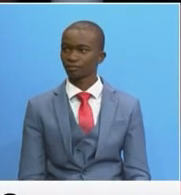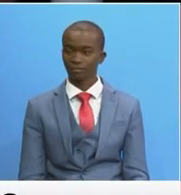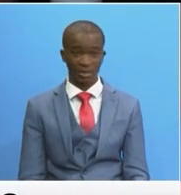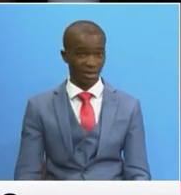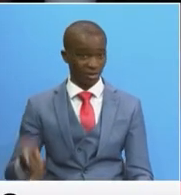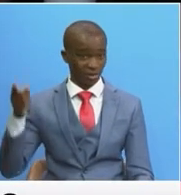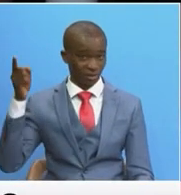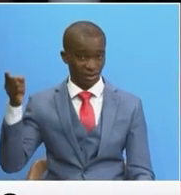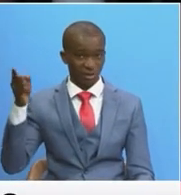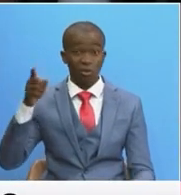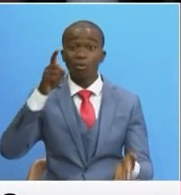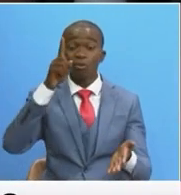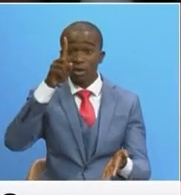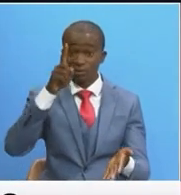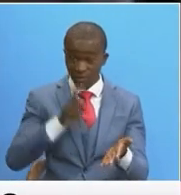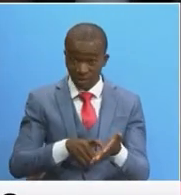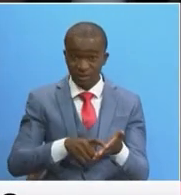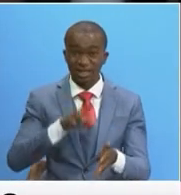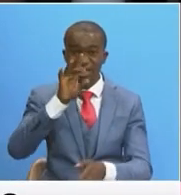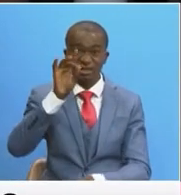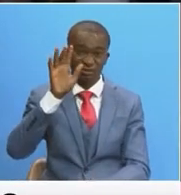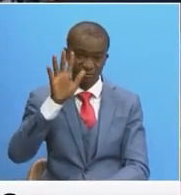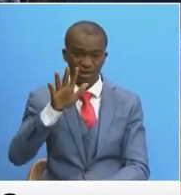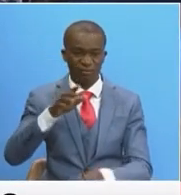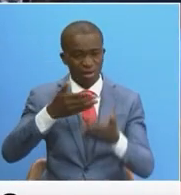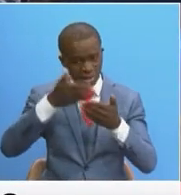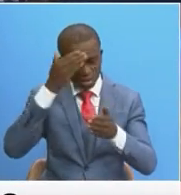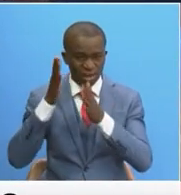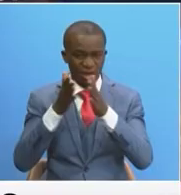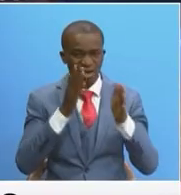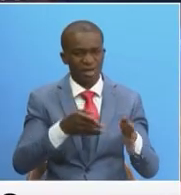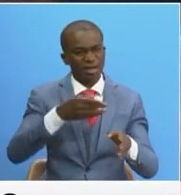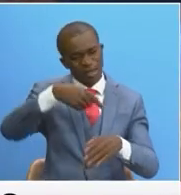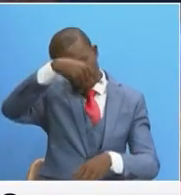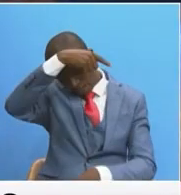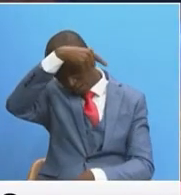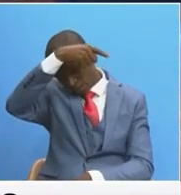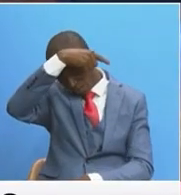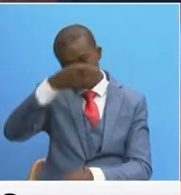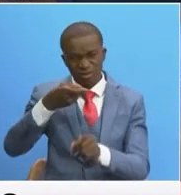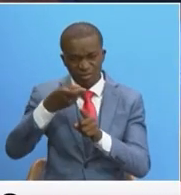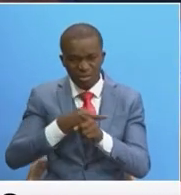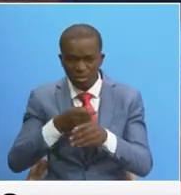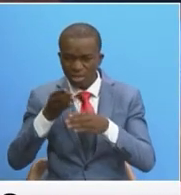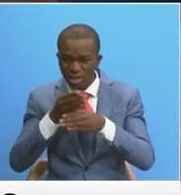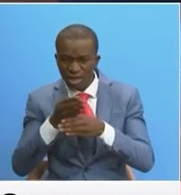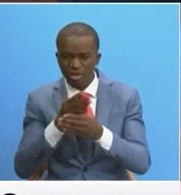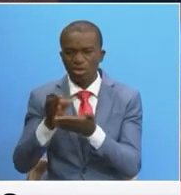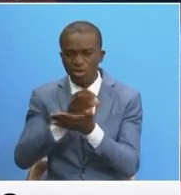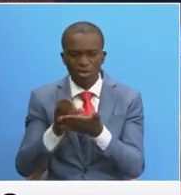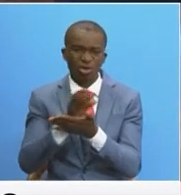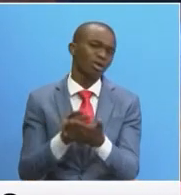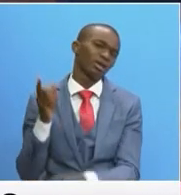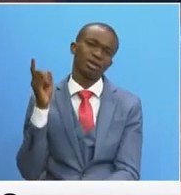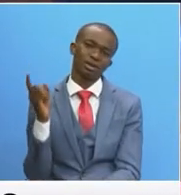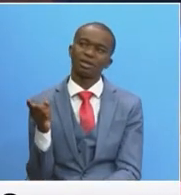These are part of 1,085 students graduating from Lukasha Trades Training Institute in Kasama District. The